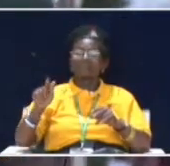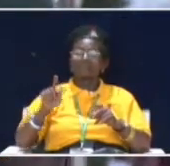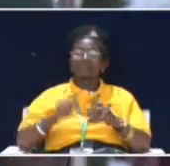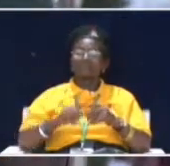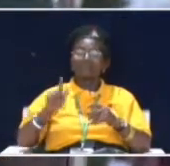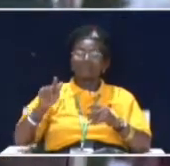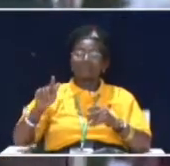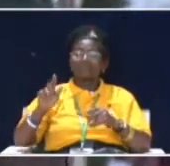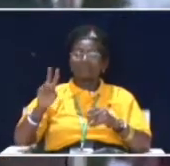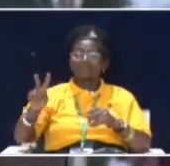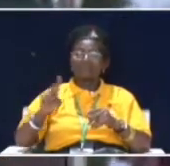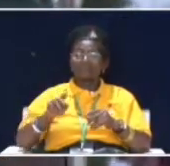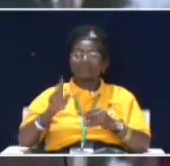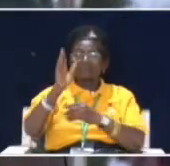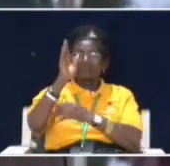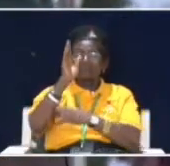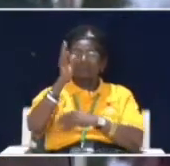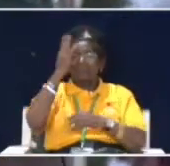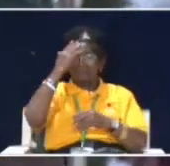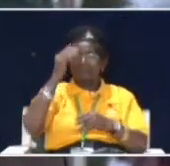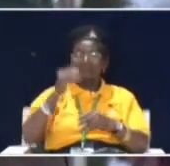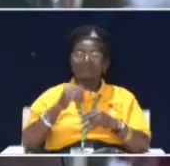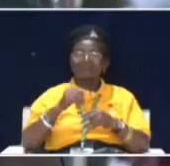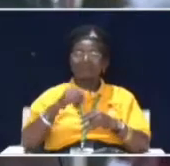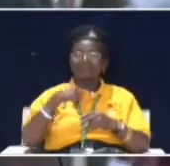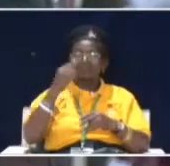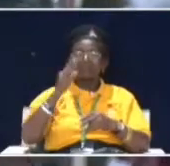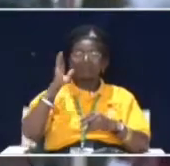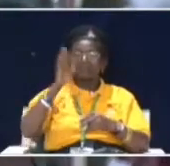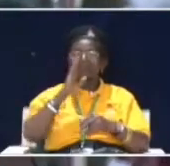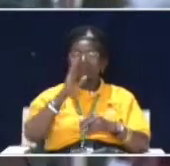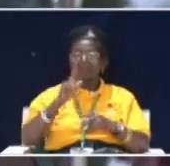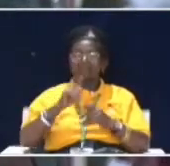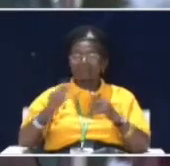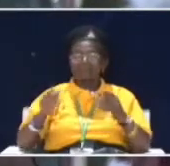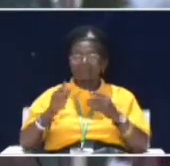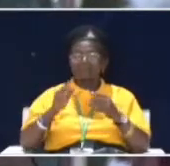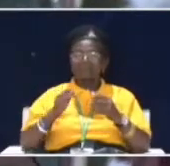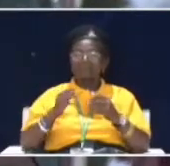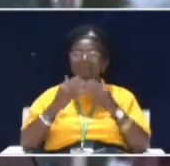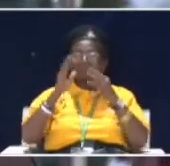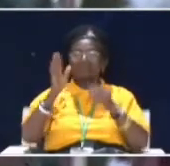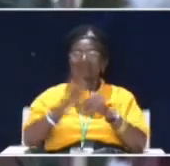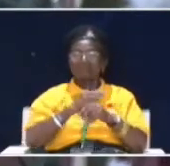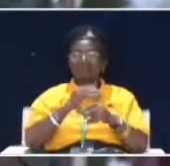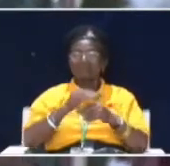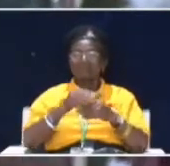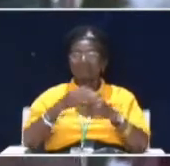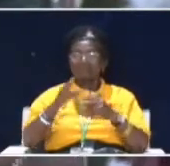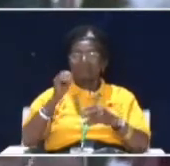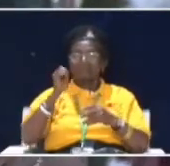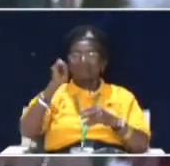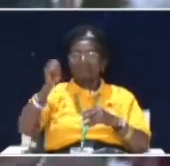God knows who will be grateful after he has been